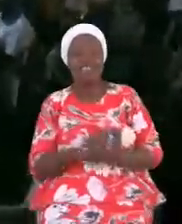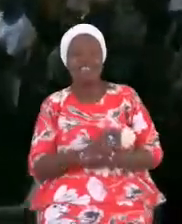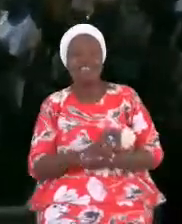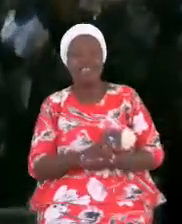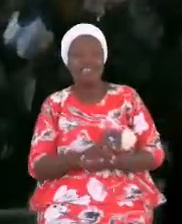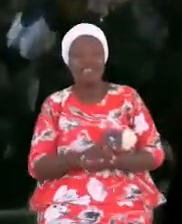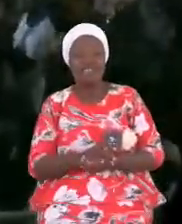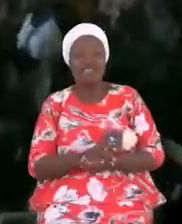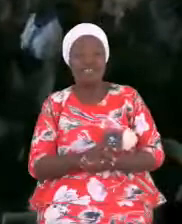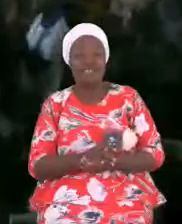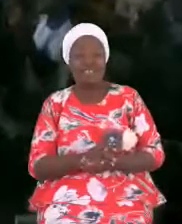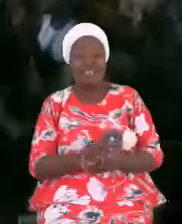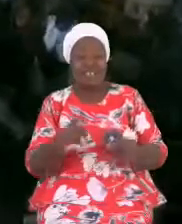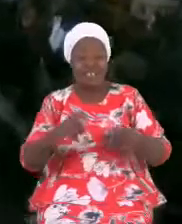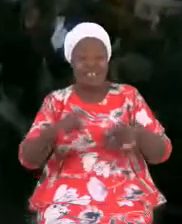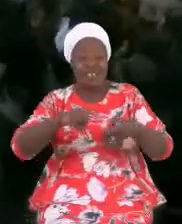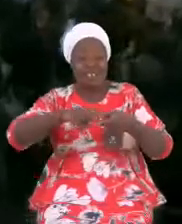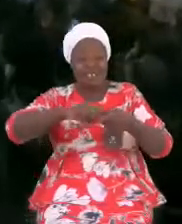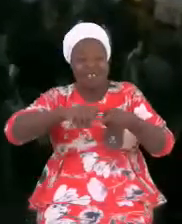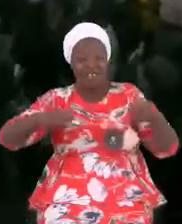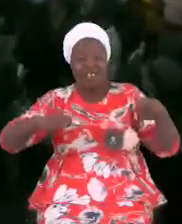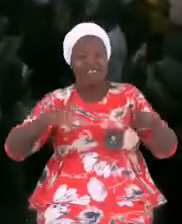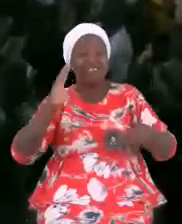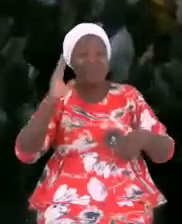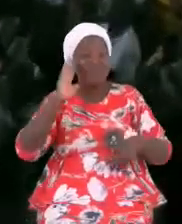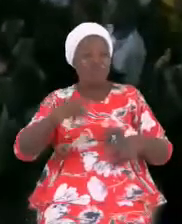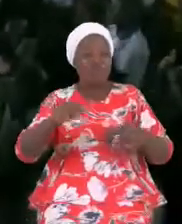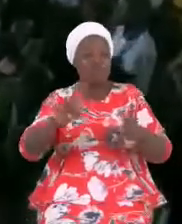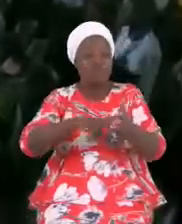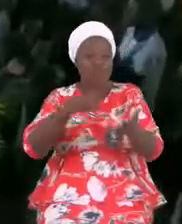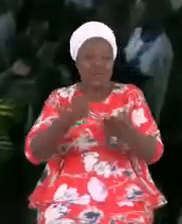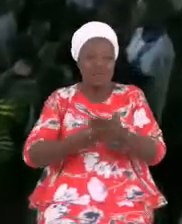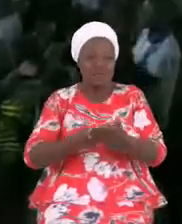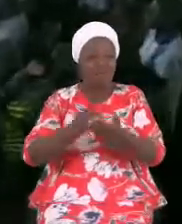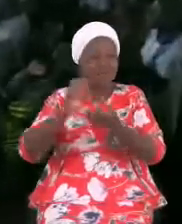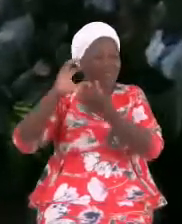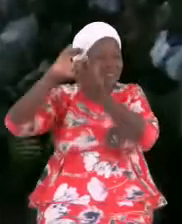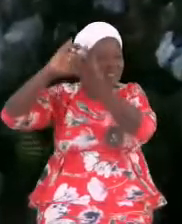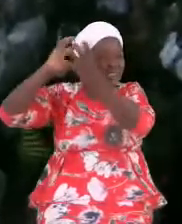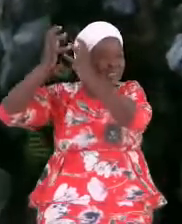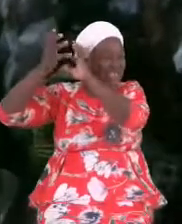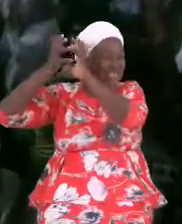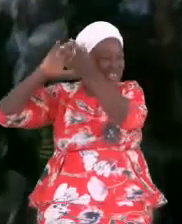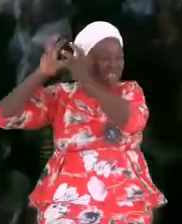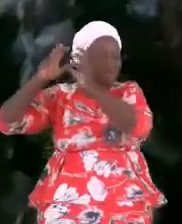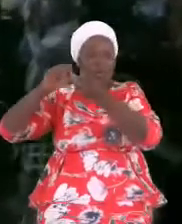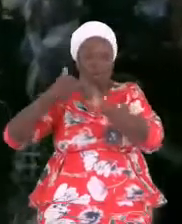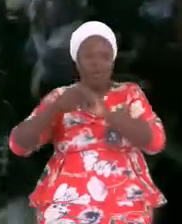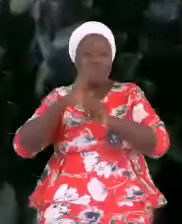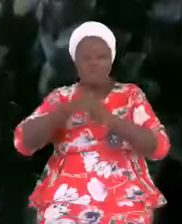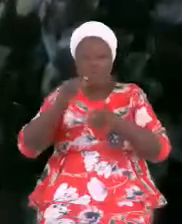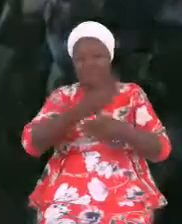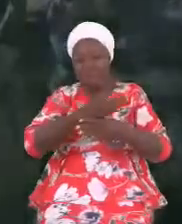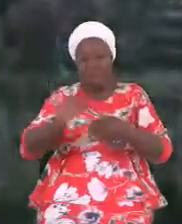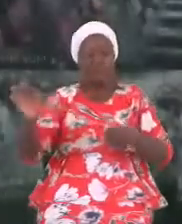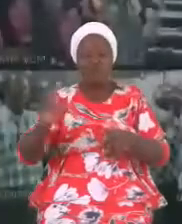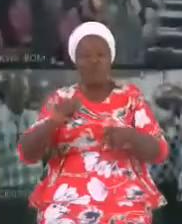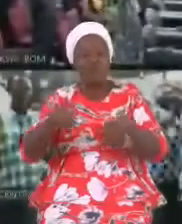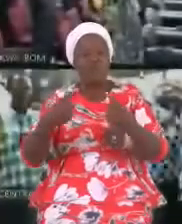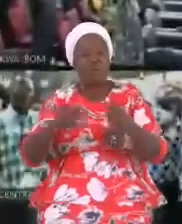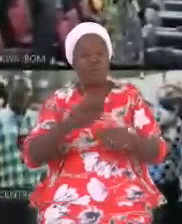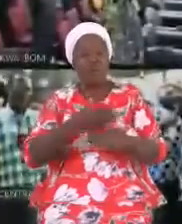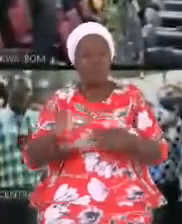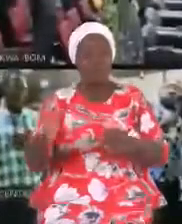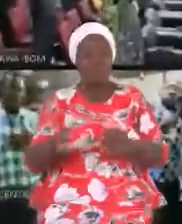Chains will fall off. Mental problems will vanish away. Raise up that hand. If you